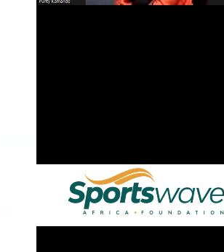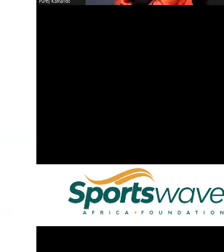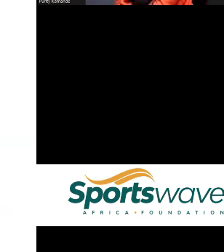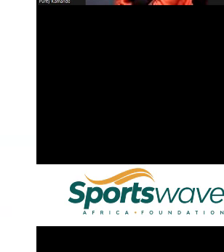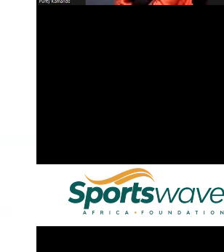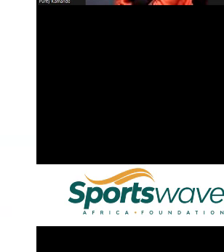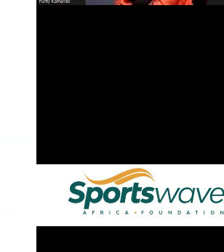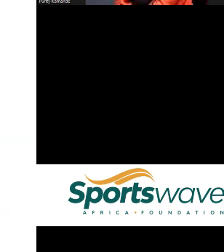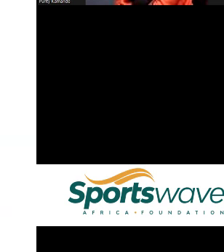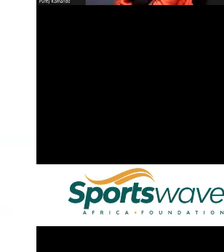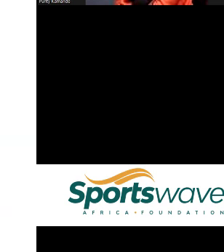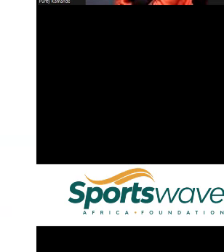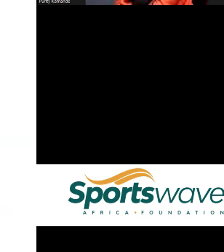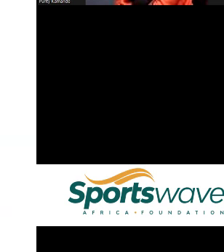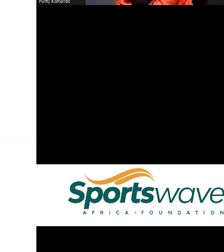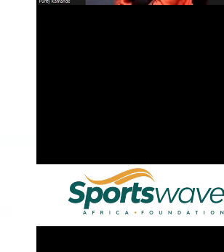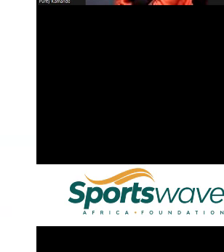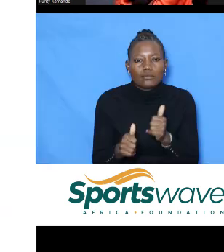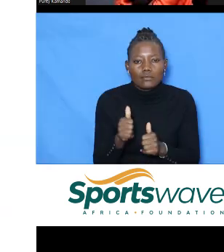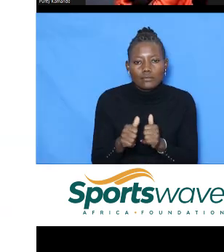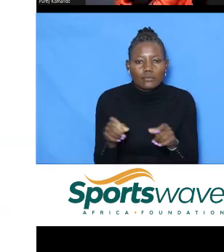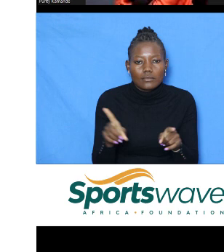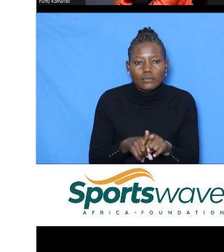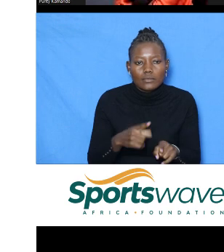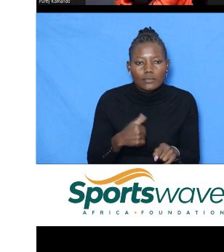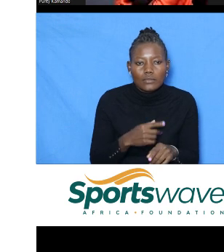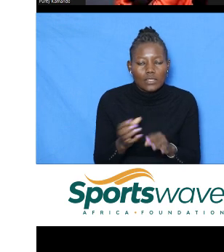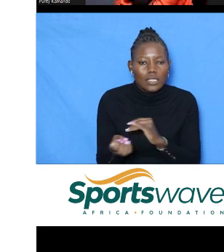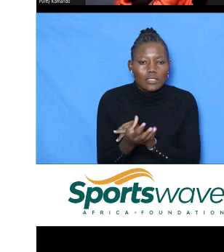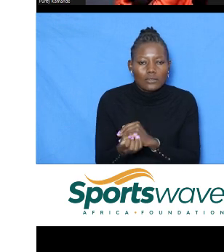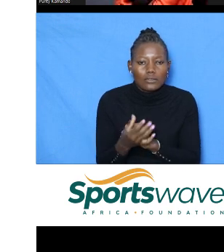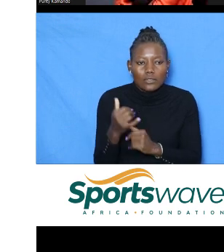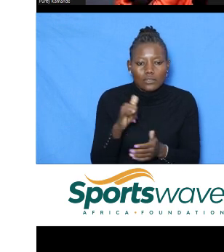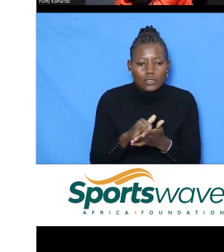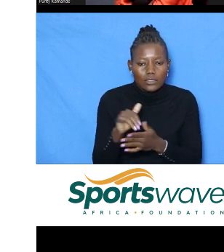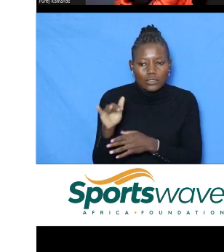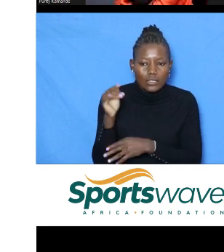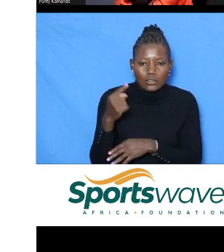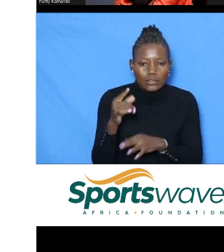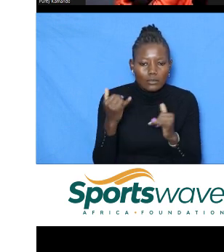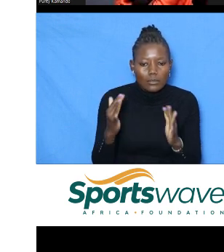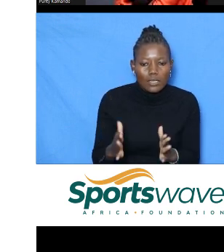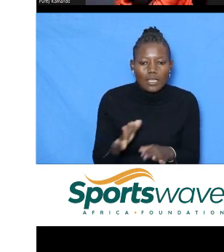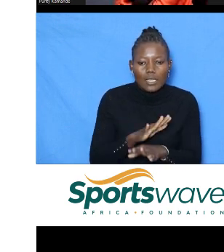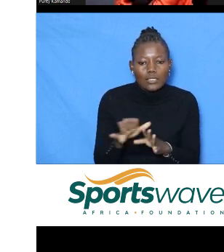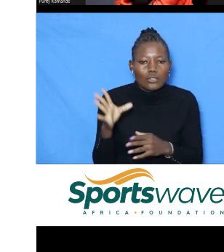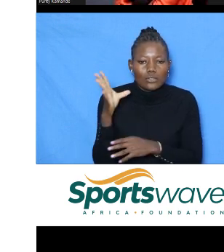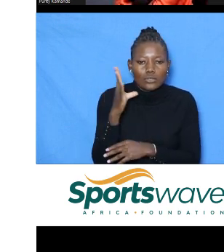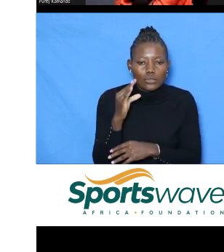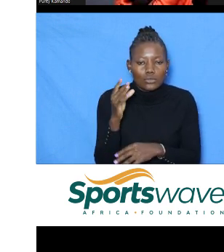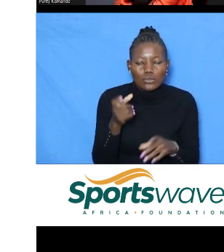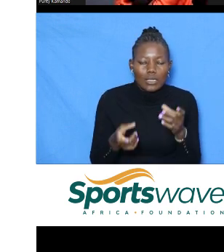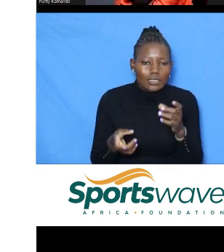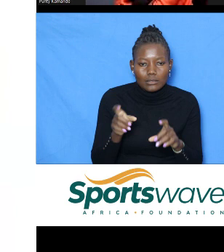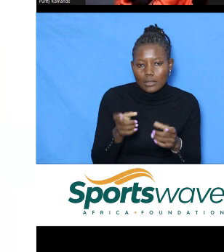the training that is going on? Then we also advise that you ask your athletes not to experiment with